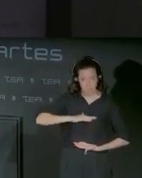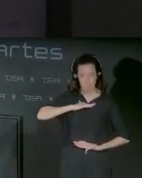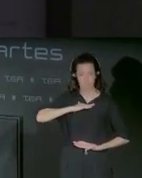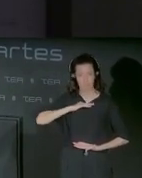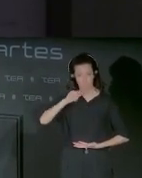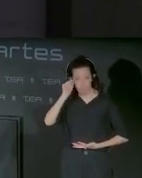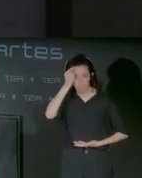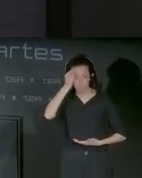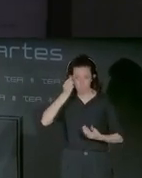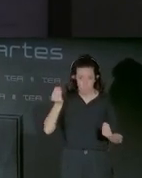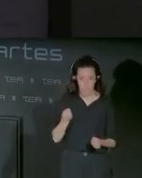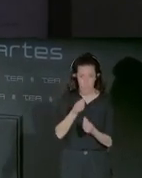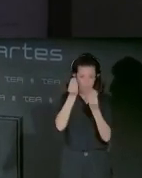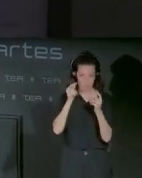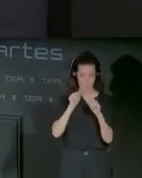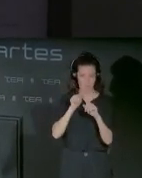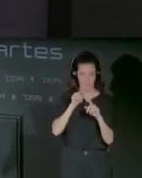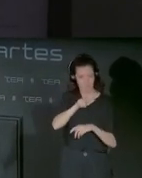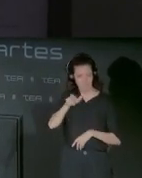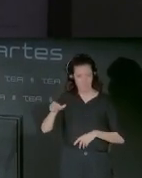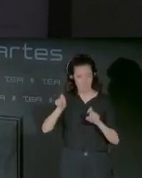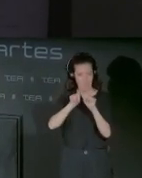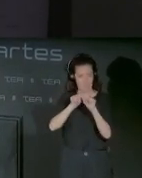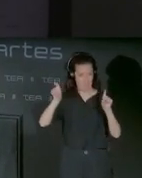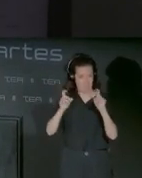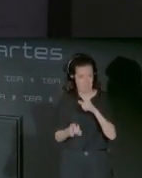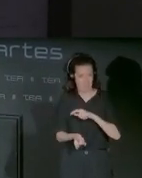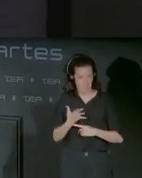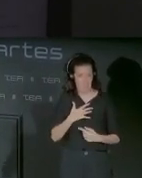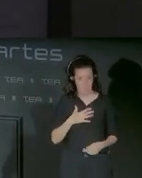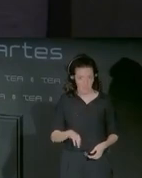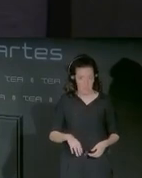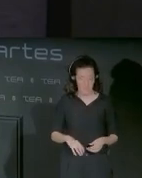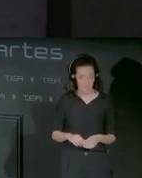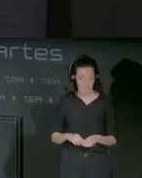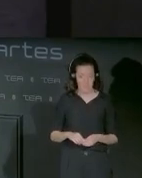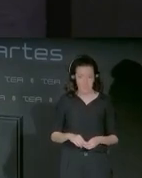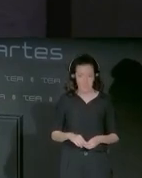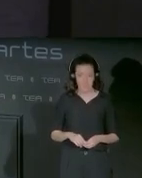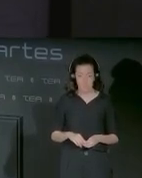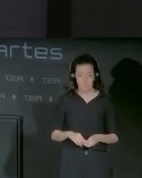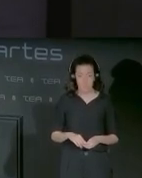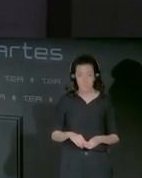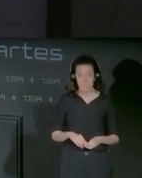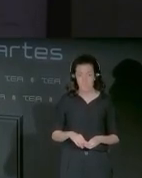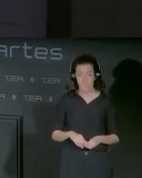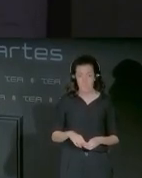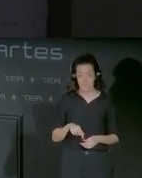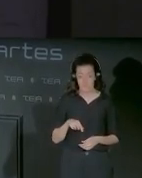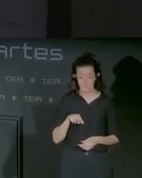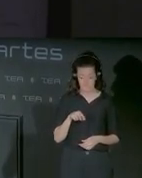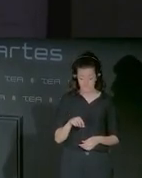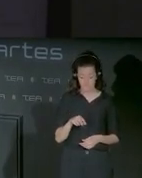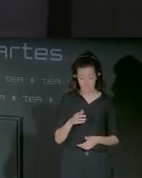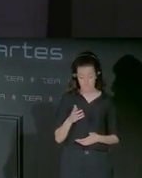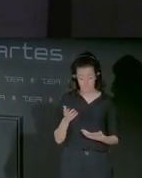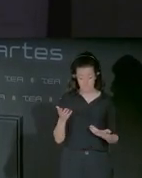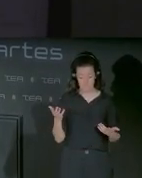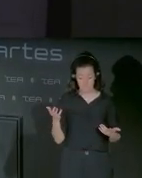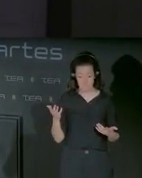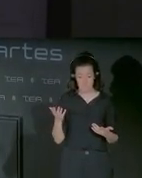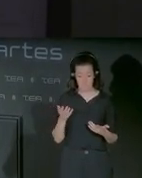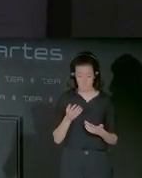have a lot of job to do. We realize that it's an industry that is fast growing and it requires a lot of needs. And we try to put it